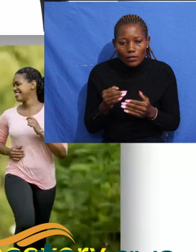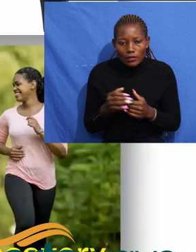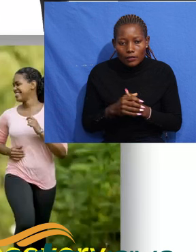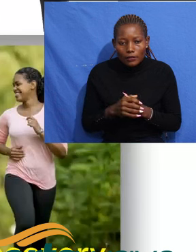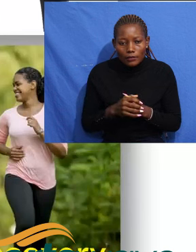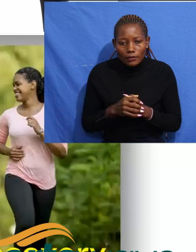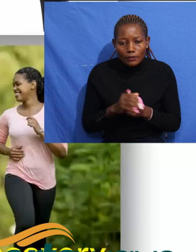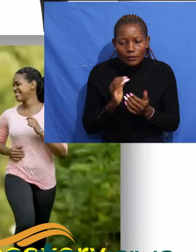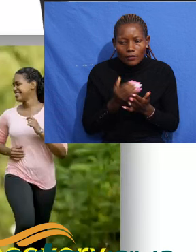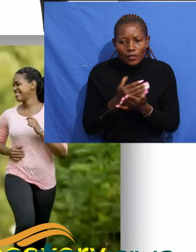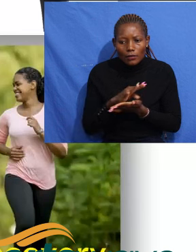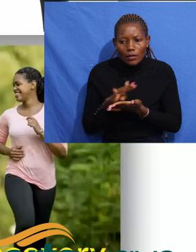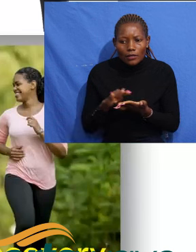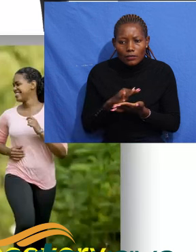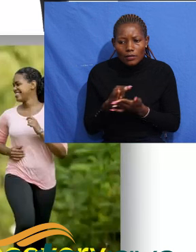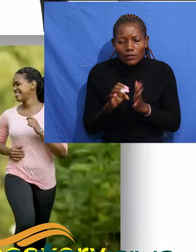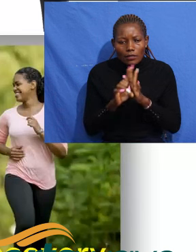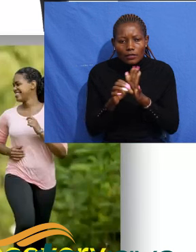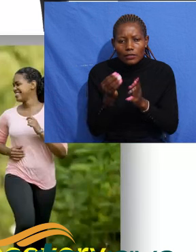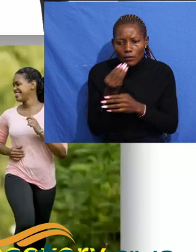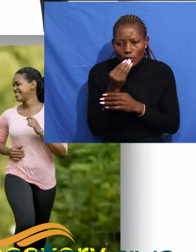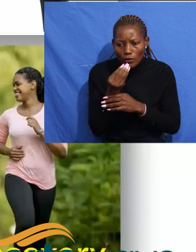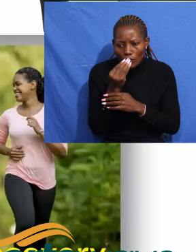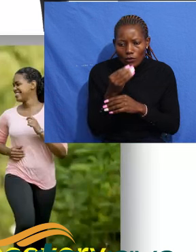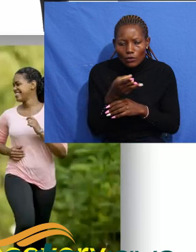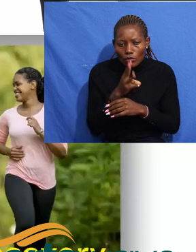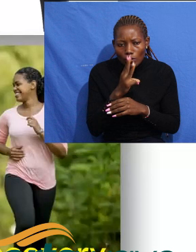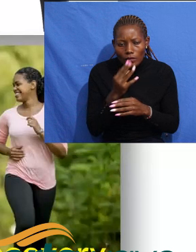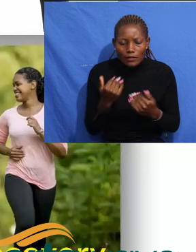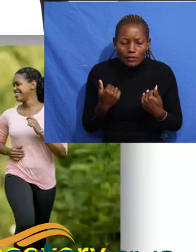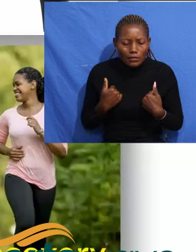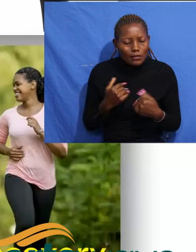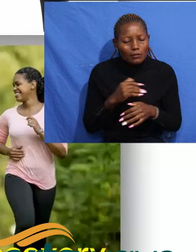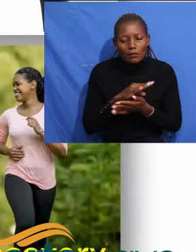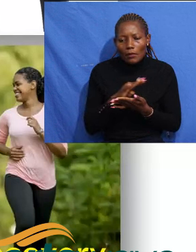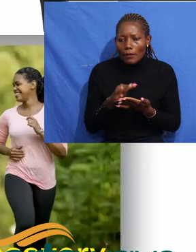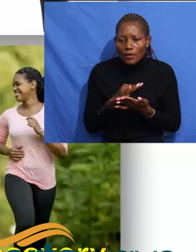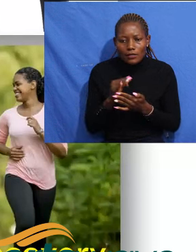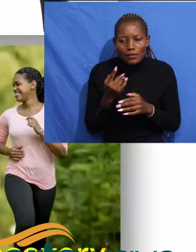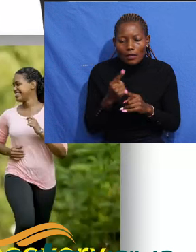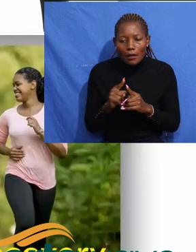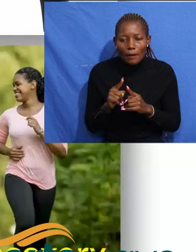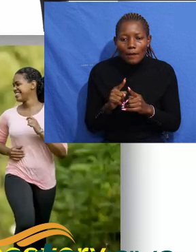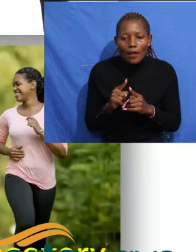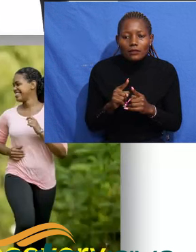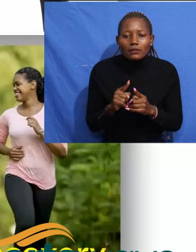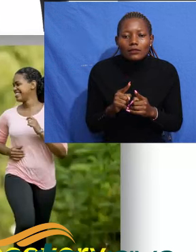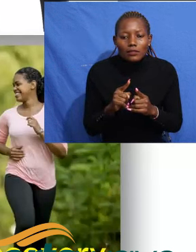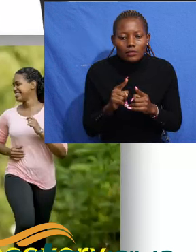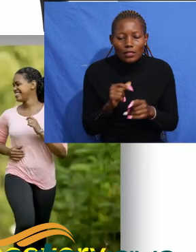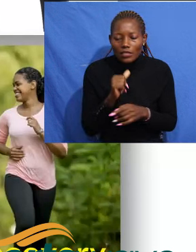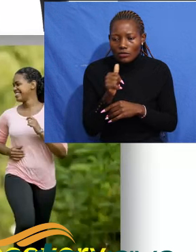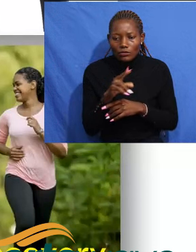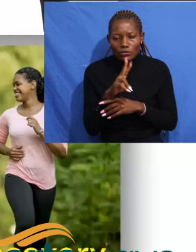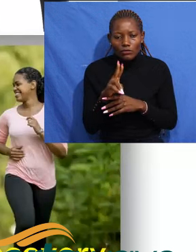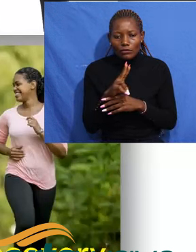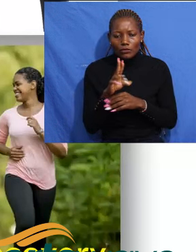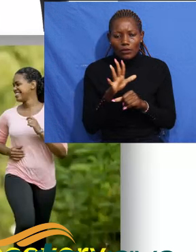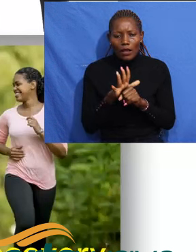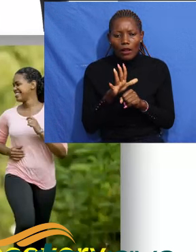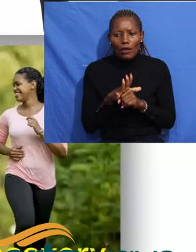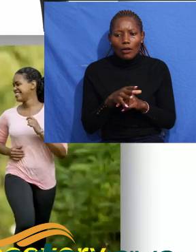are very basic, like nutrition, hydration, sleep, very basic, but some are not widely used,